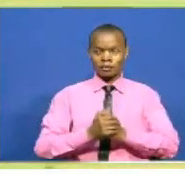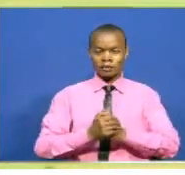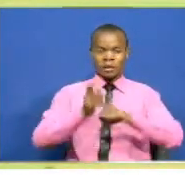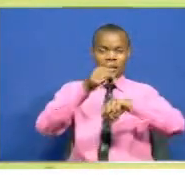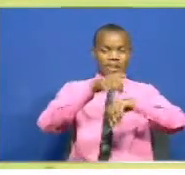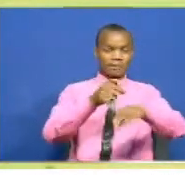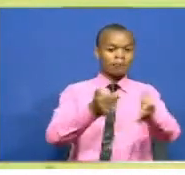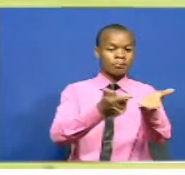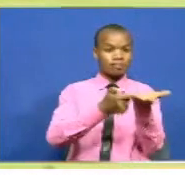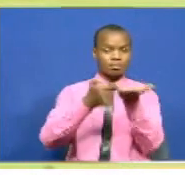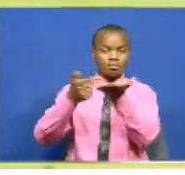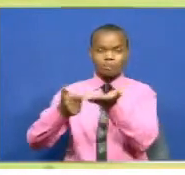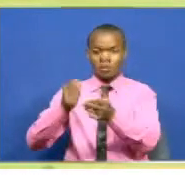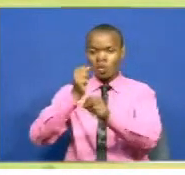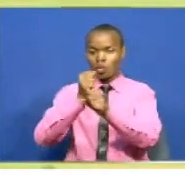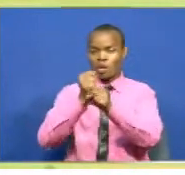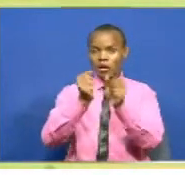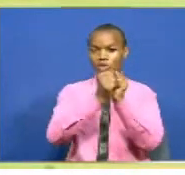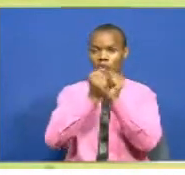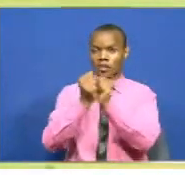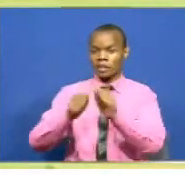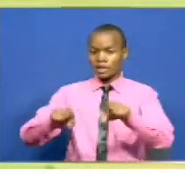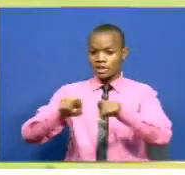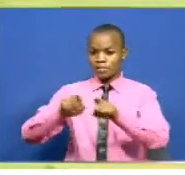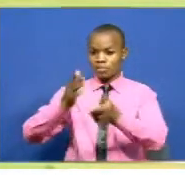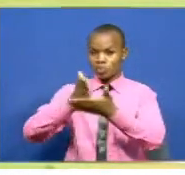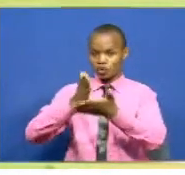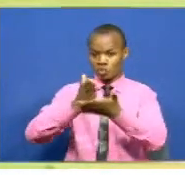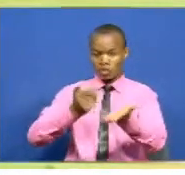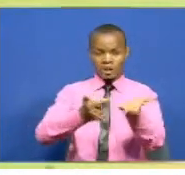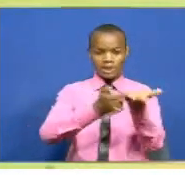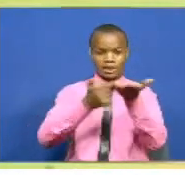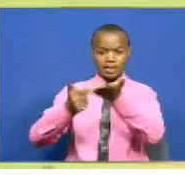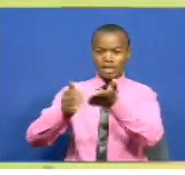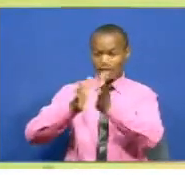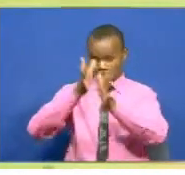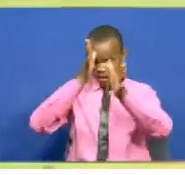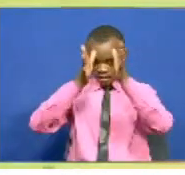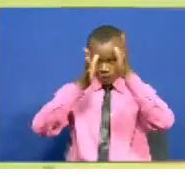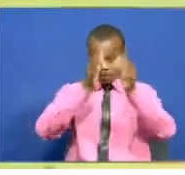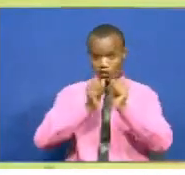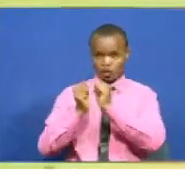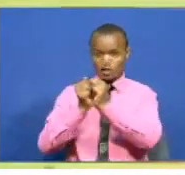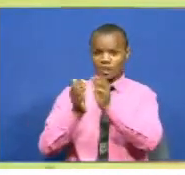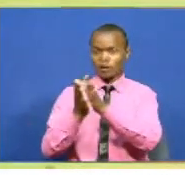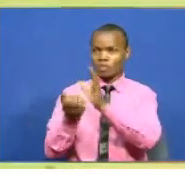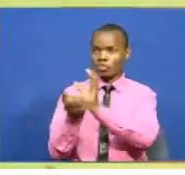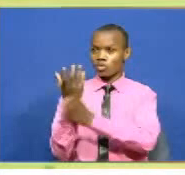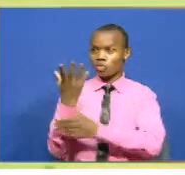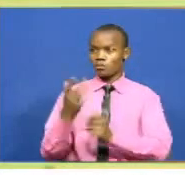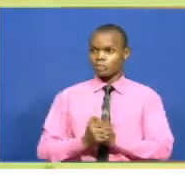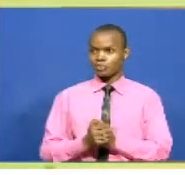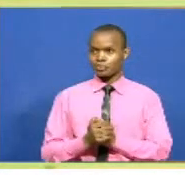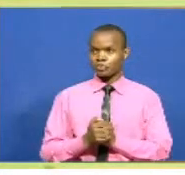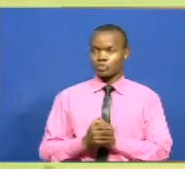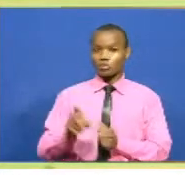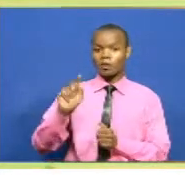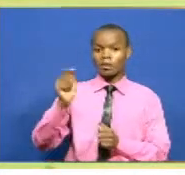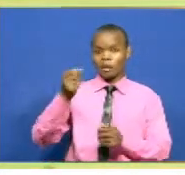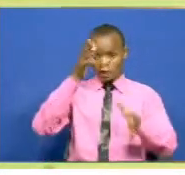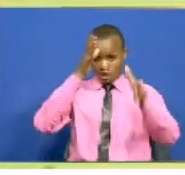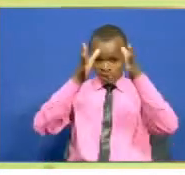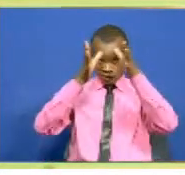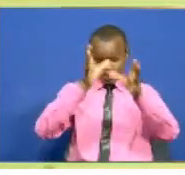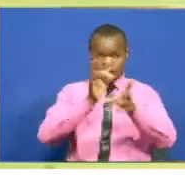ideas, when we learn together, then we can actually innovate together and be able to grow. Kenya has innovated in many aspects in terms